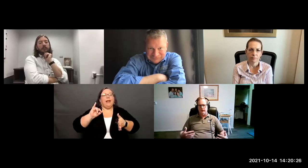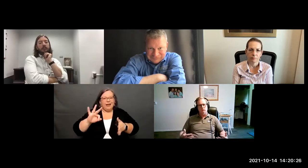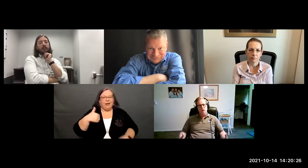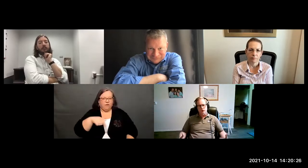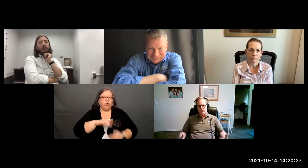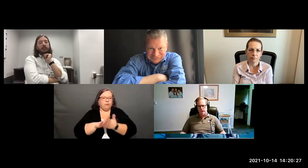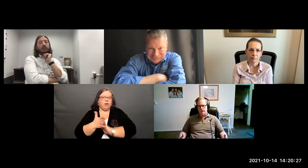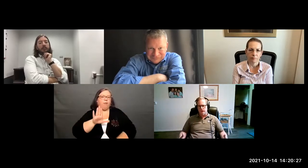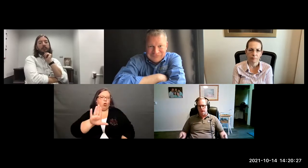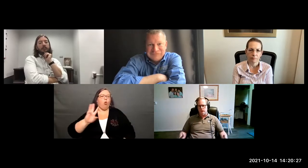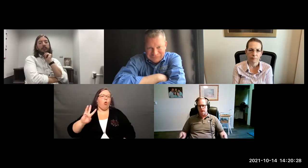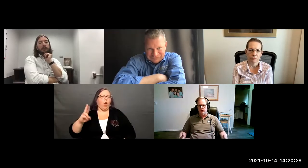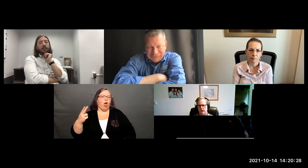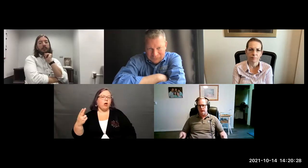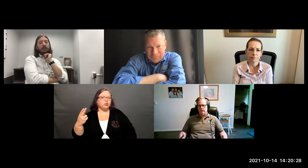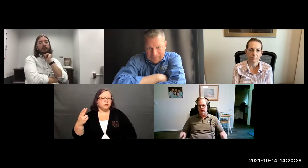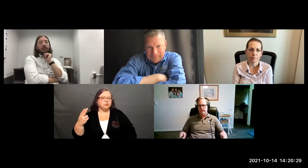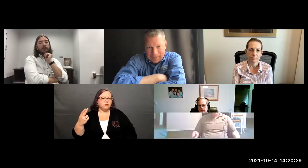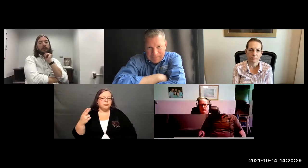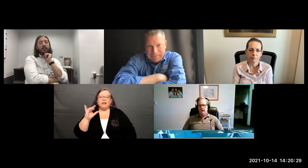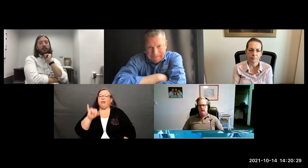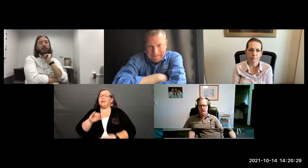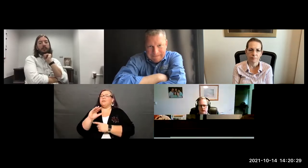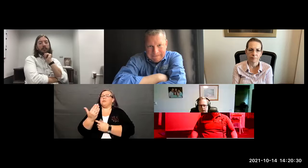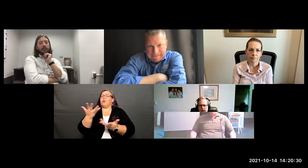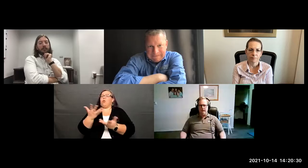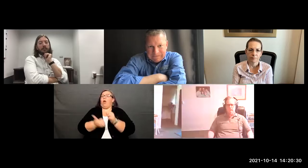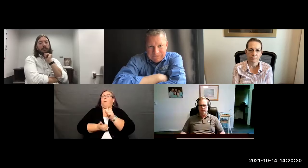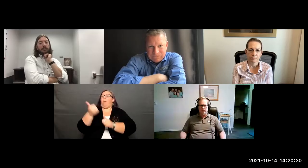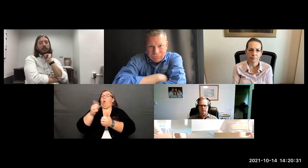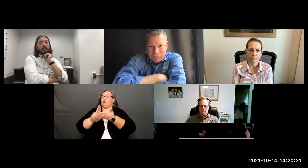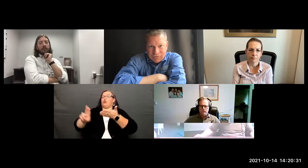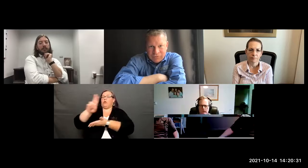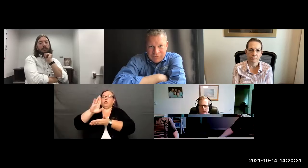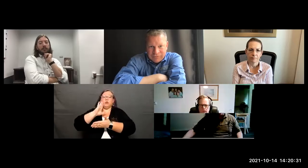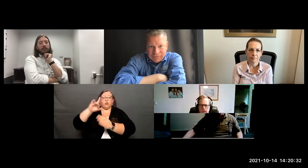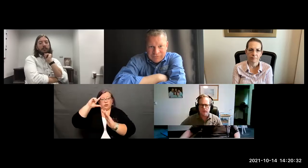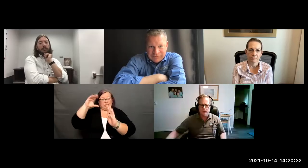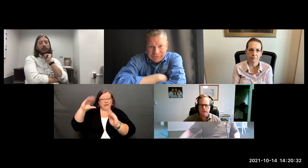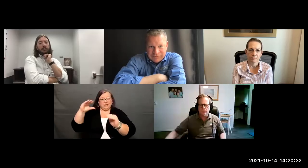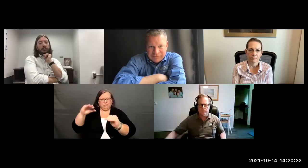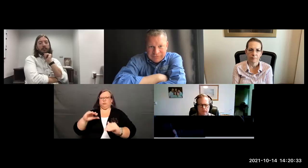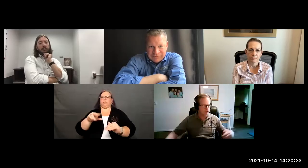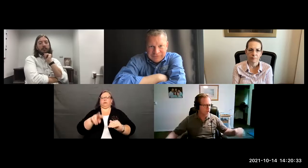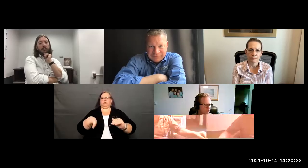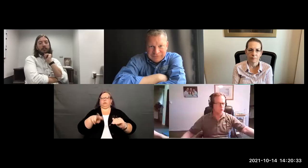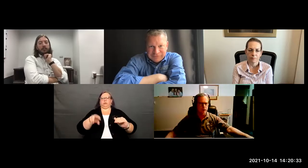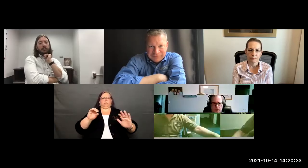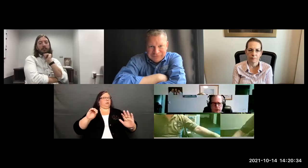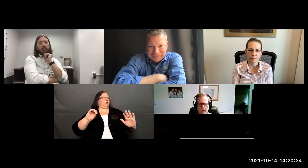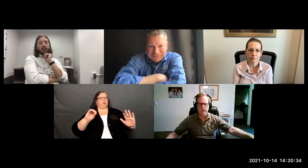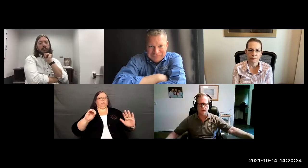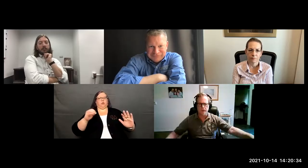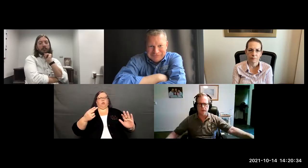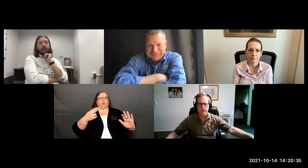what I think most universities would expect, is that, oh, my video seems to